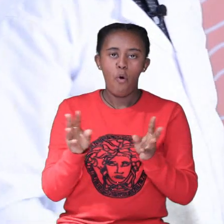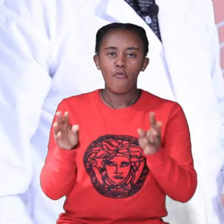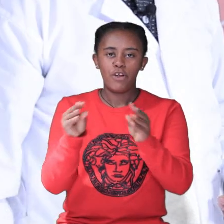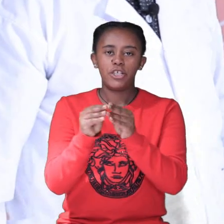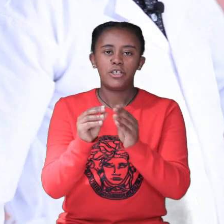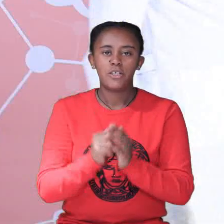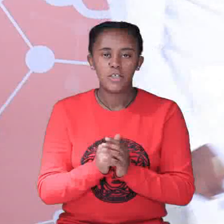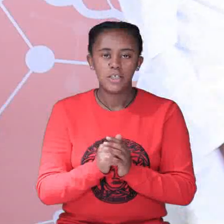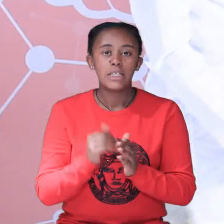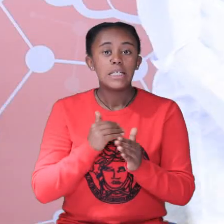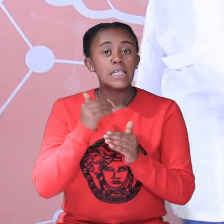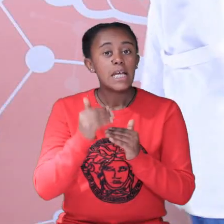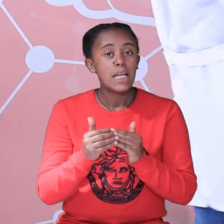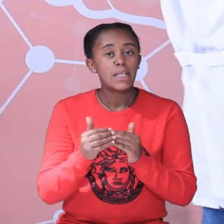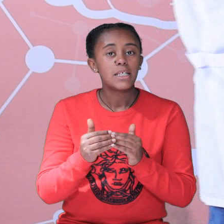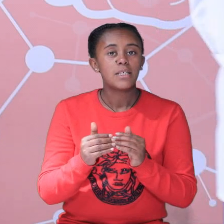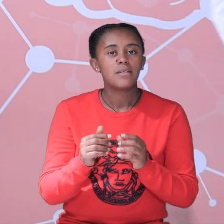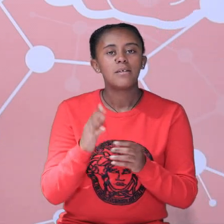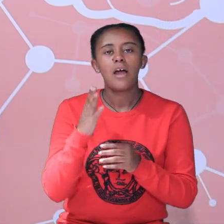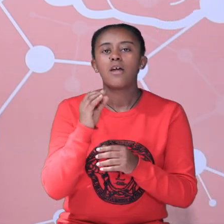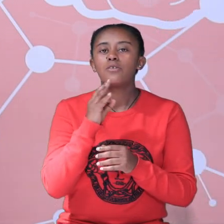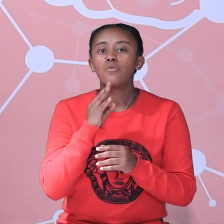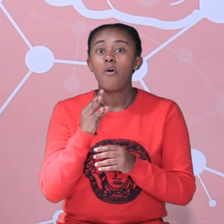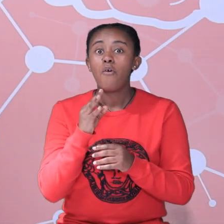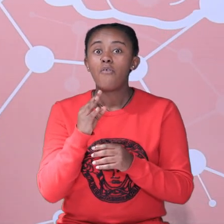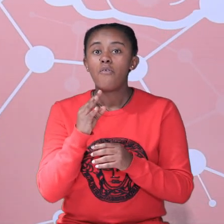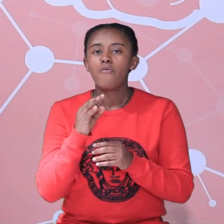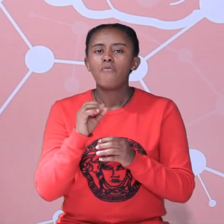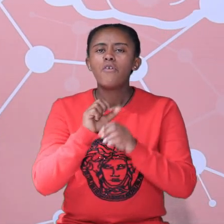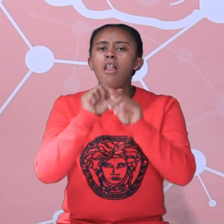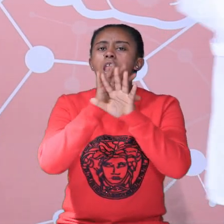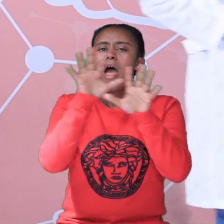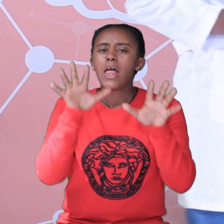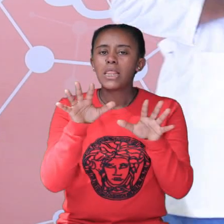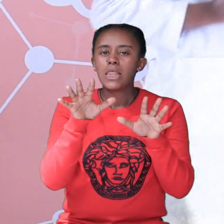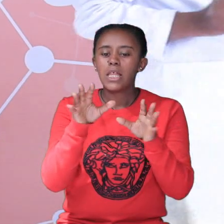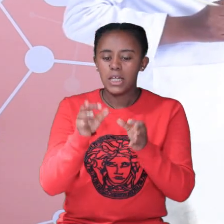And the next is kinds of light transmission.